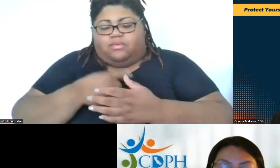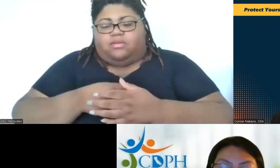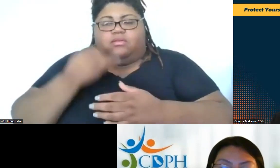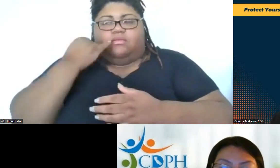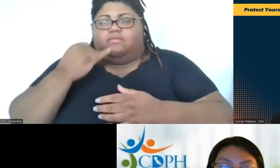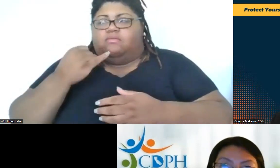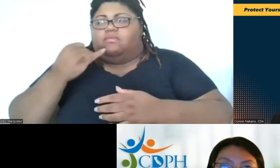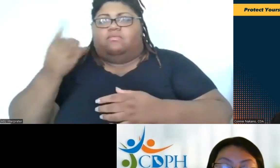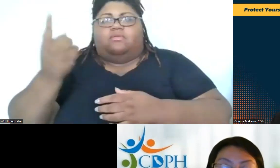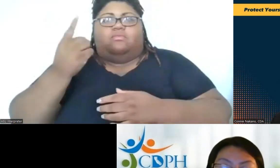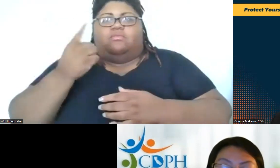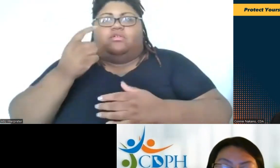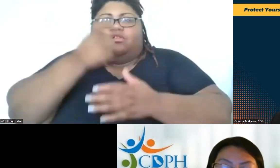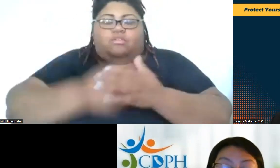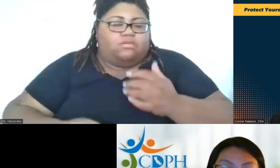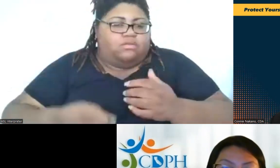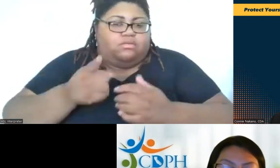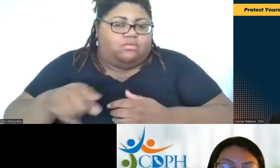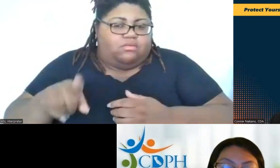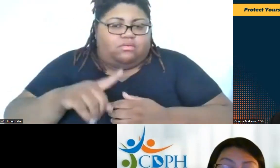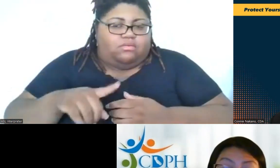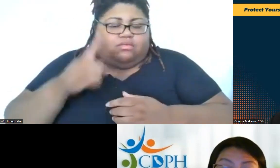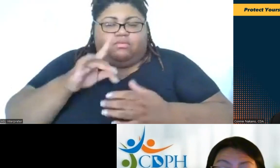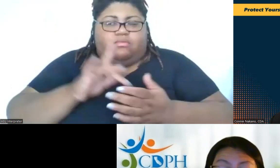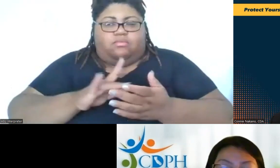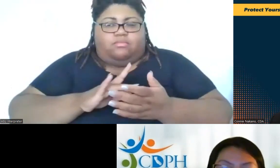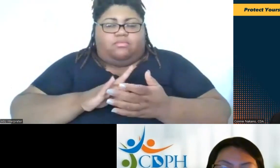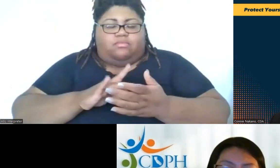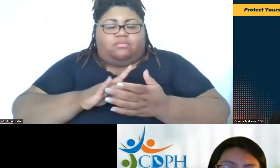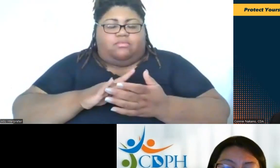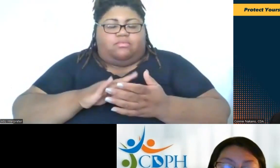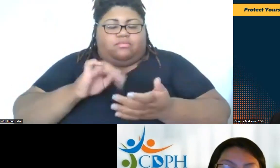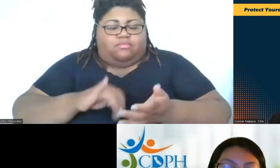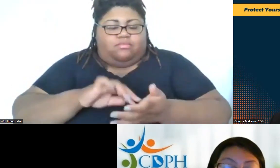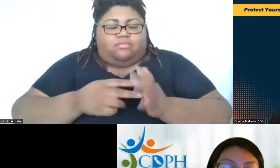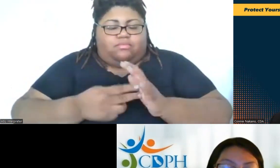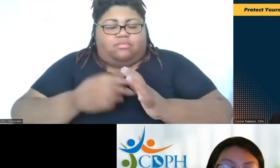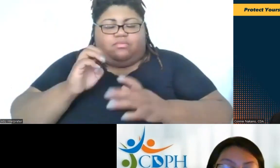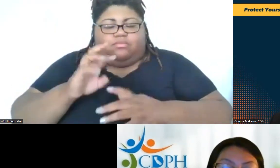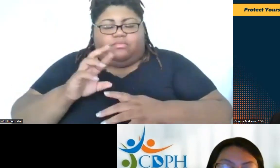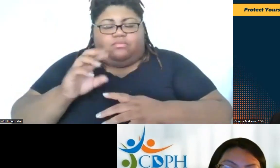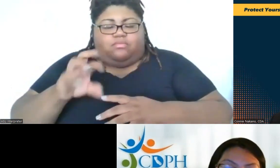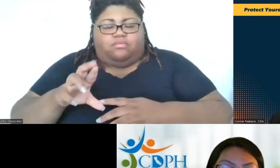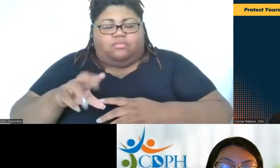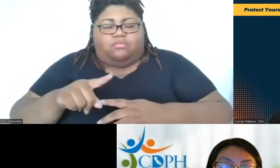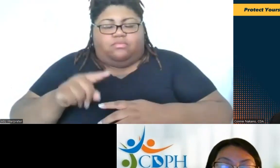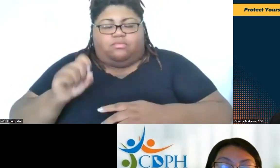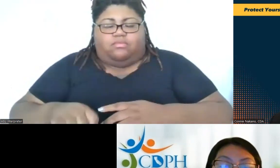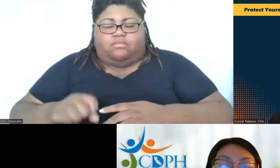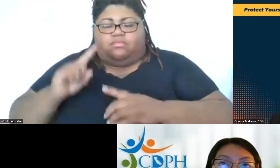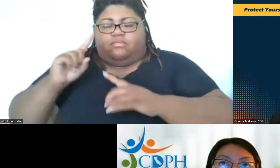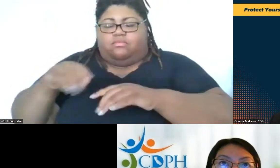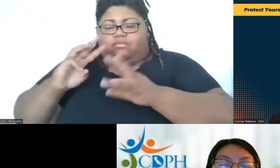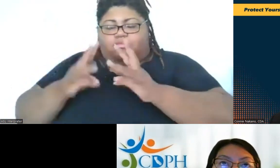charged for a pill, that was an error. And on our website, there's a link that you can report the pharmacy, and we can help you follow